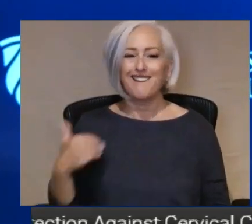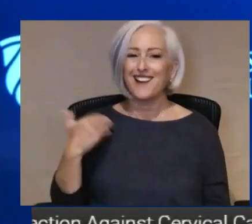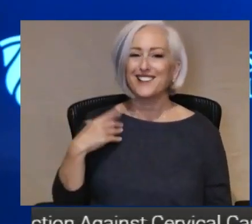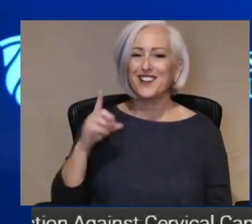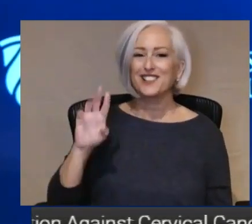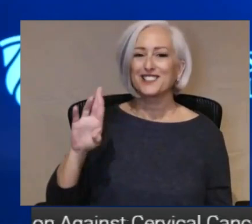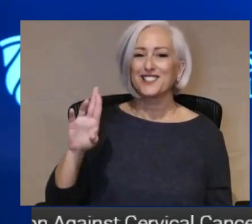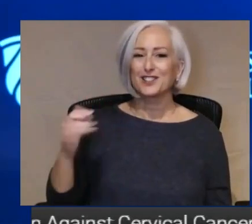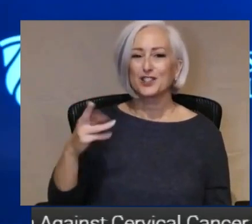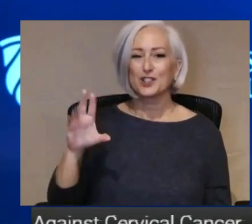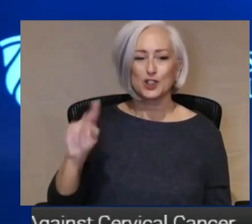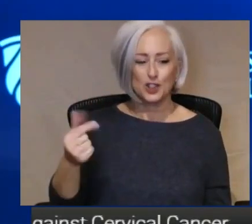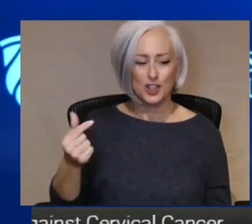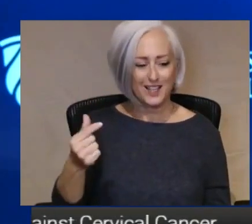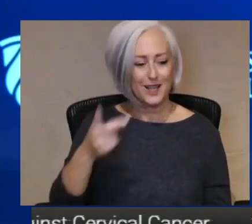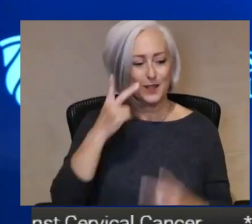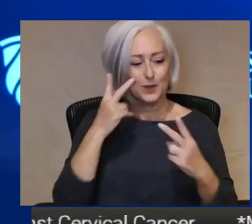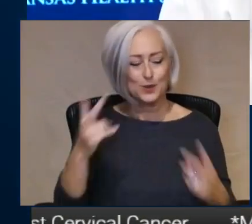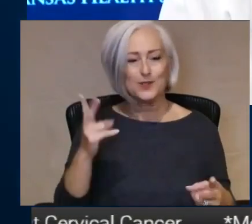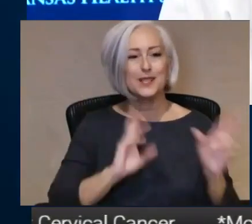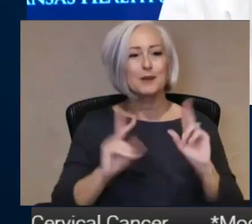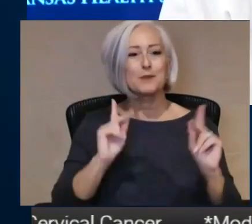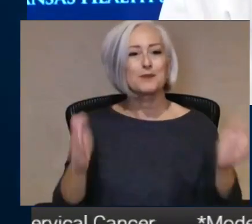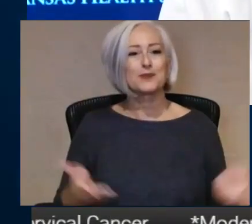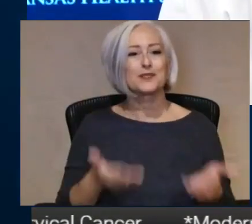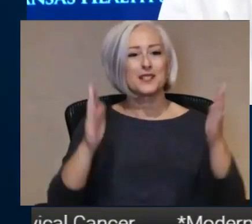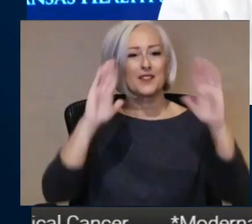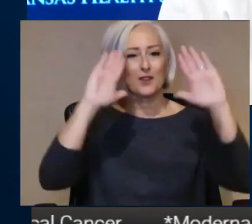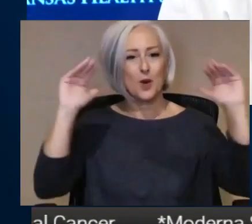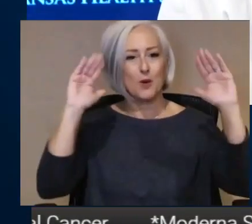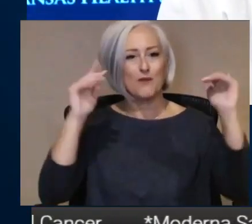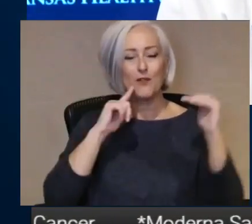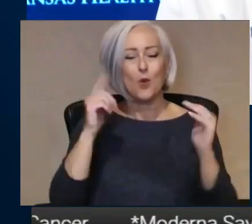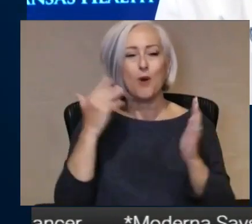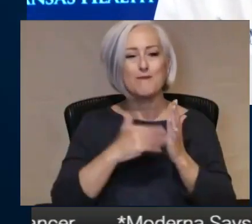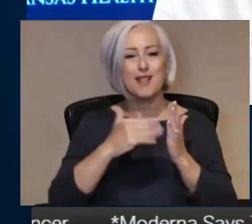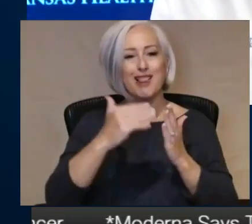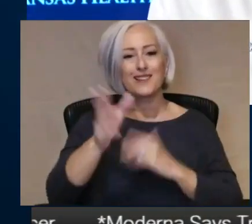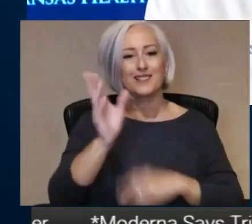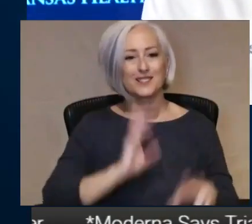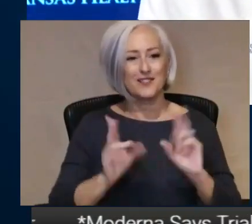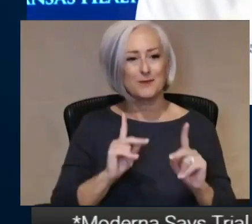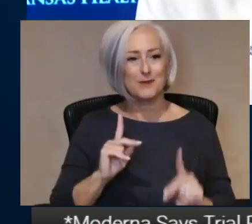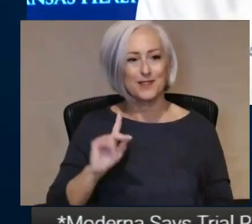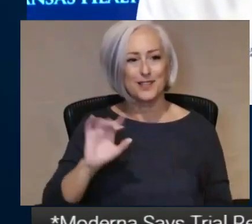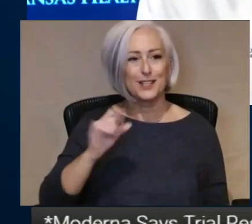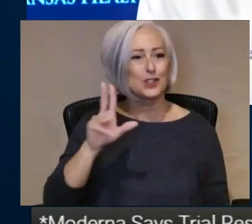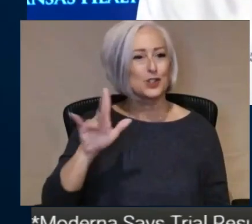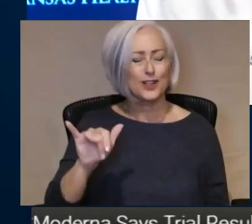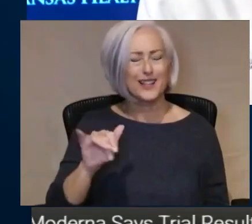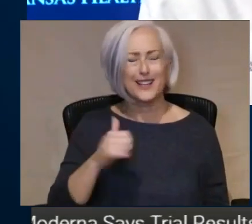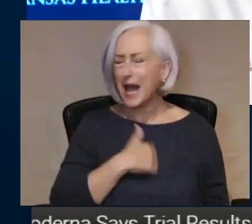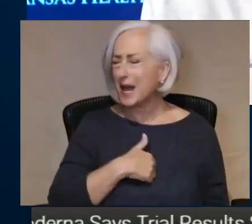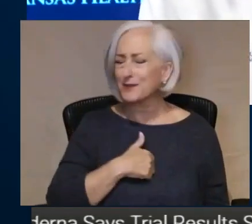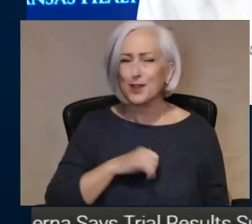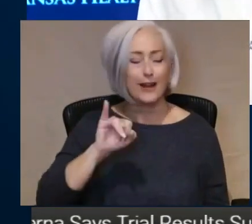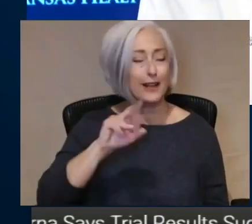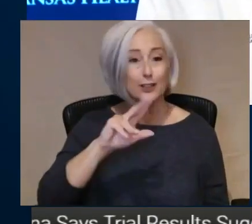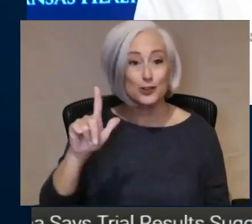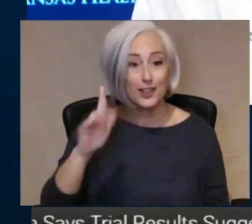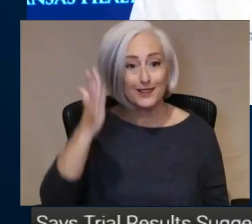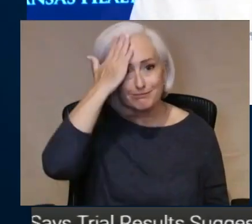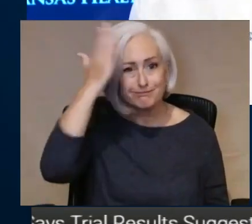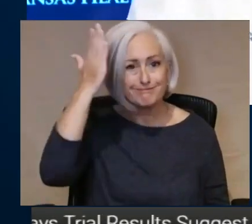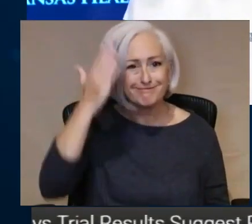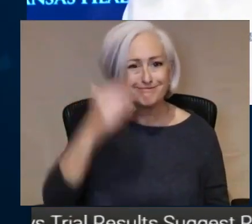deliver hope for millions of people. Shirley, or Jill, I'll get the names right.